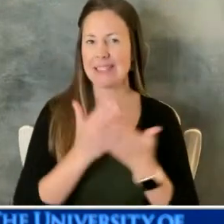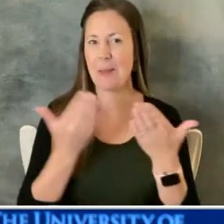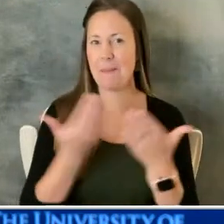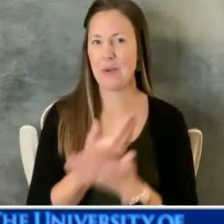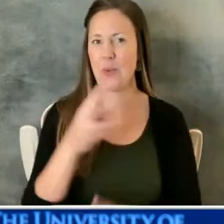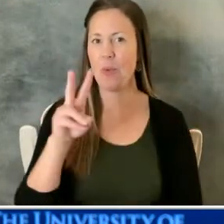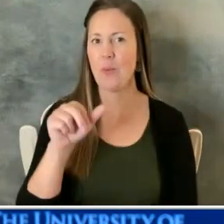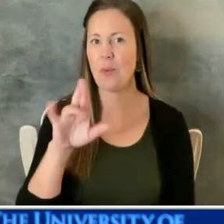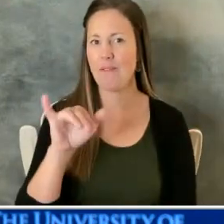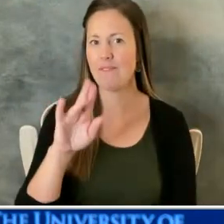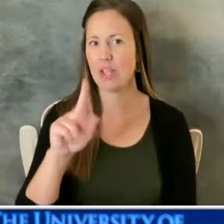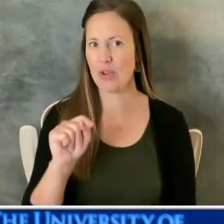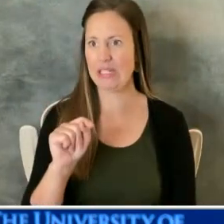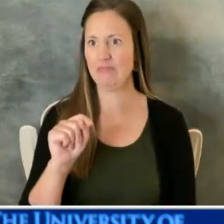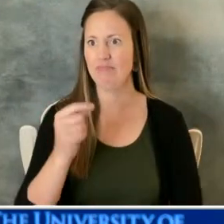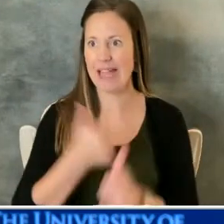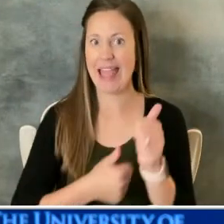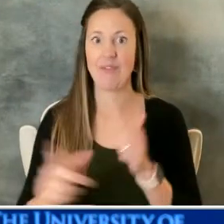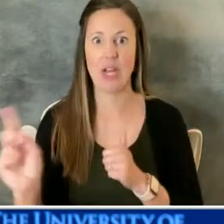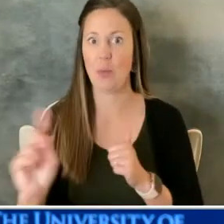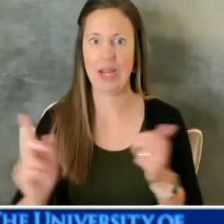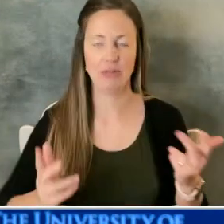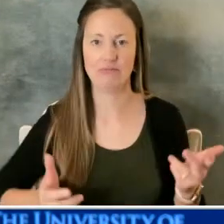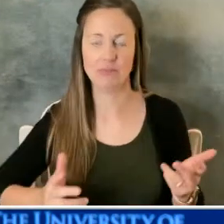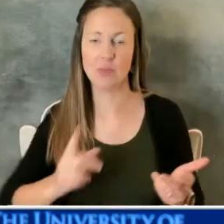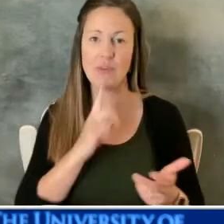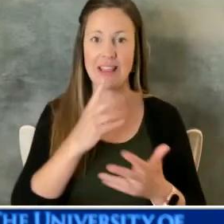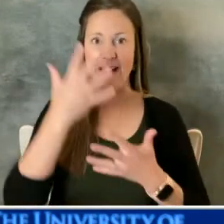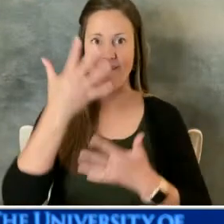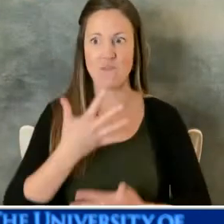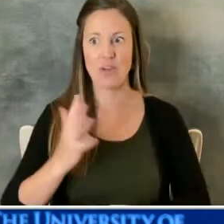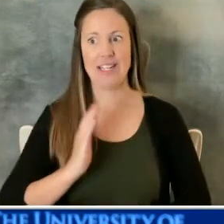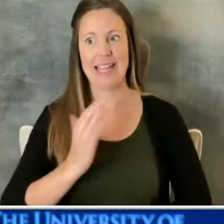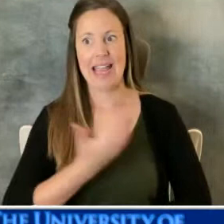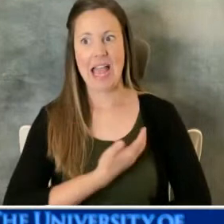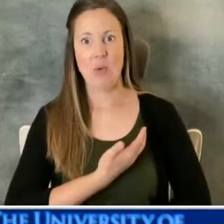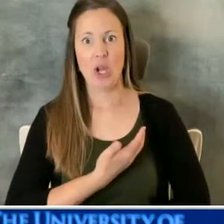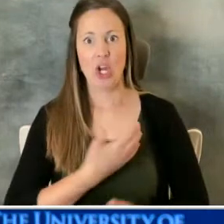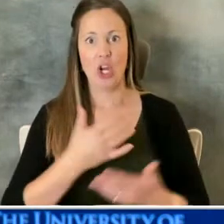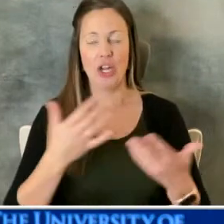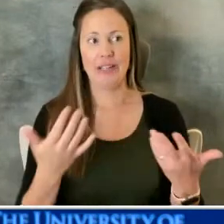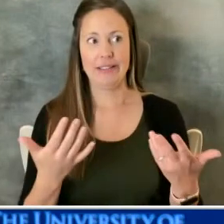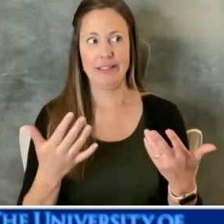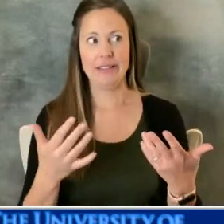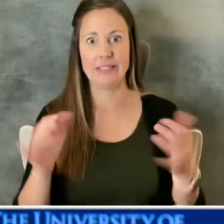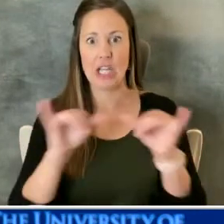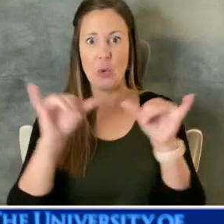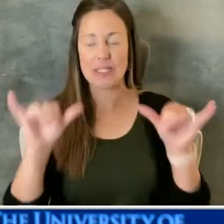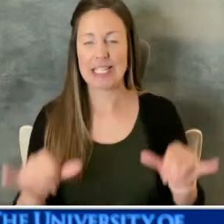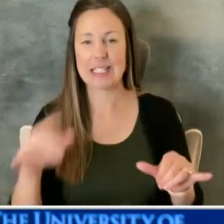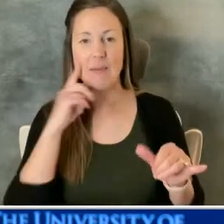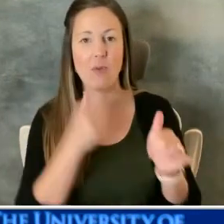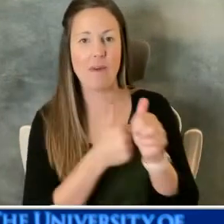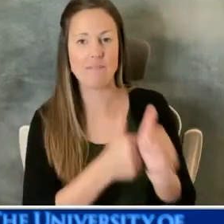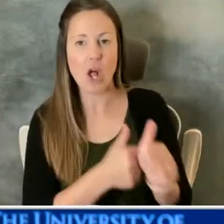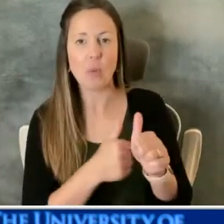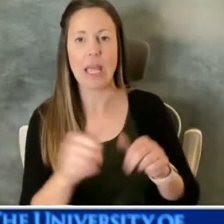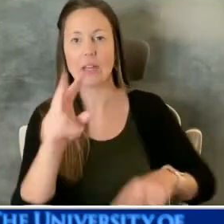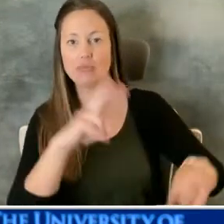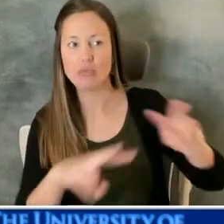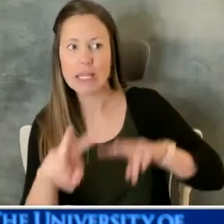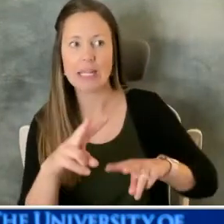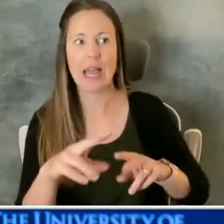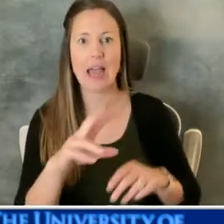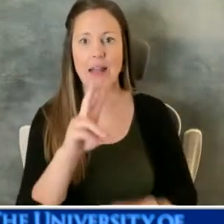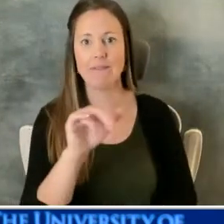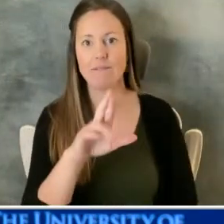everywhere. Unfortunately, our surveillance systems now for looking at variants and genetic testing and the amount of testing that